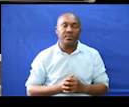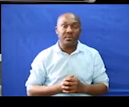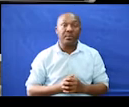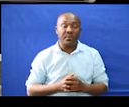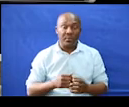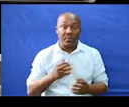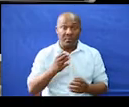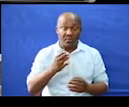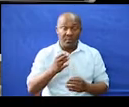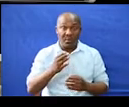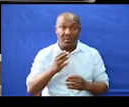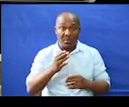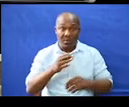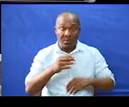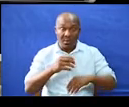over